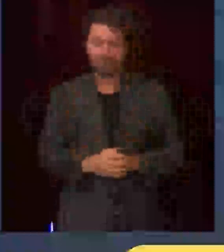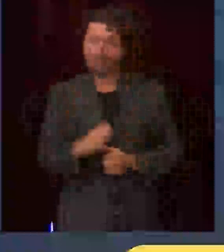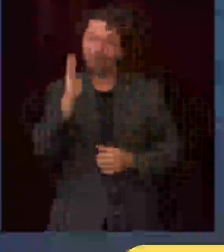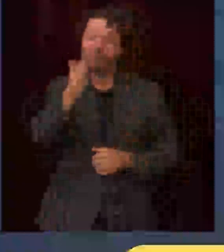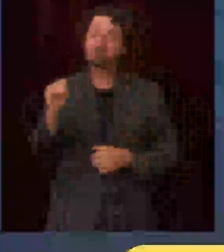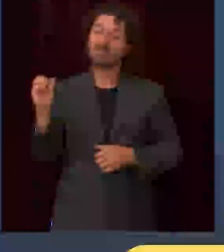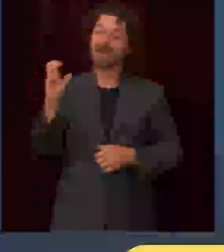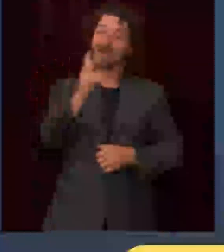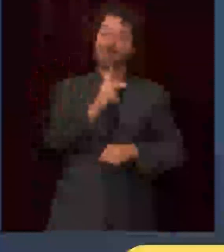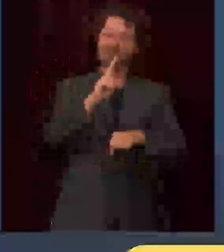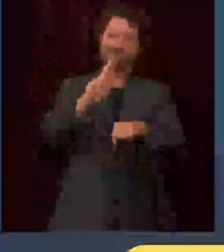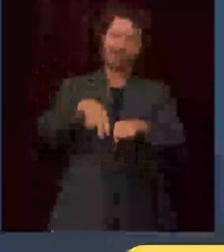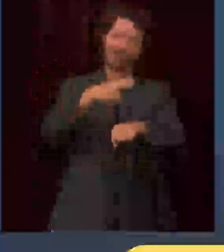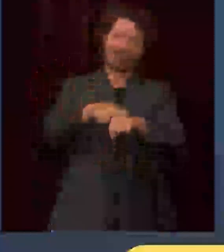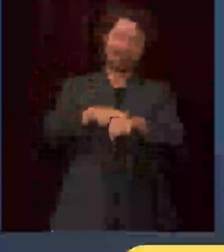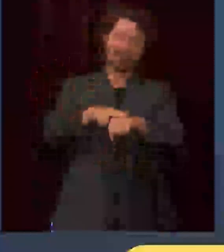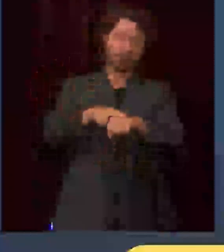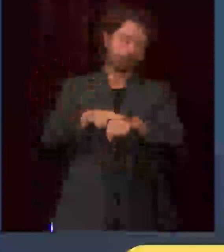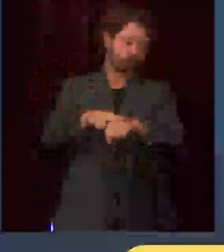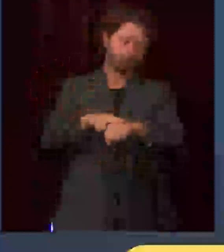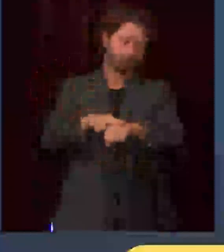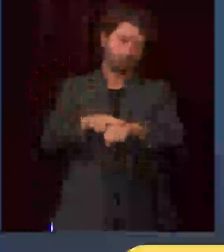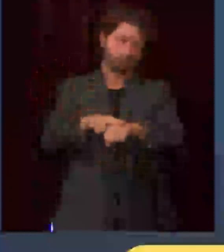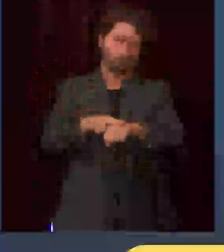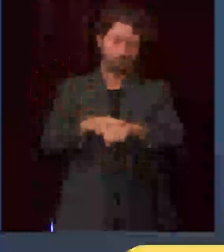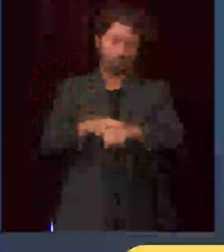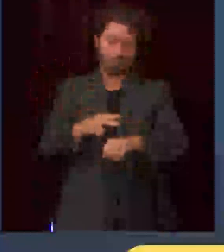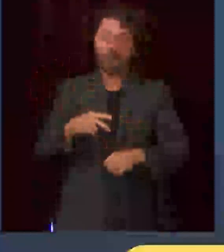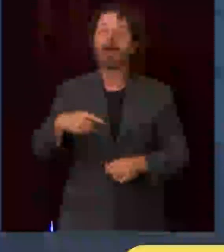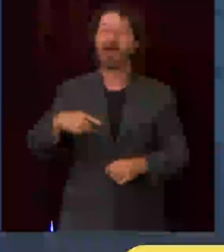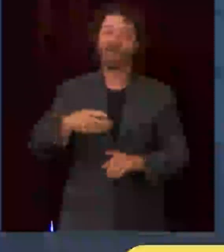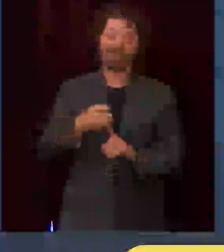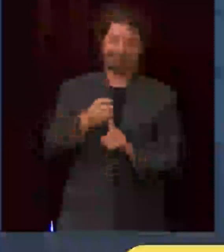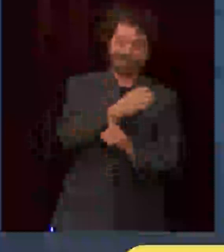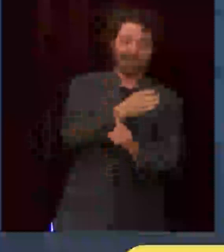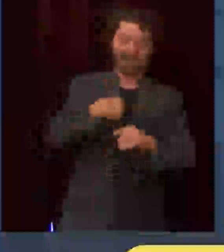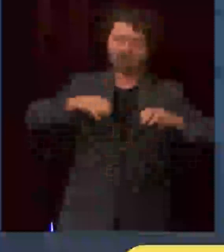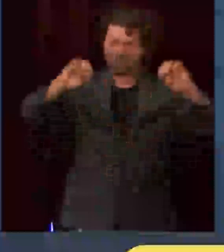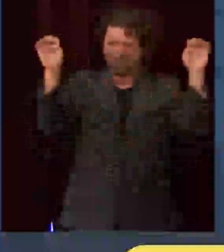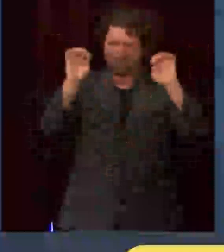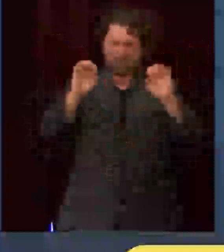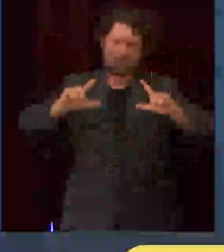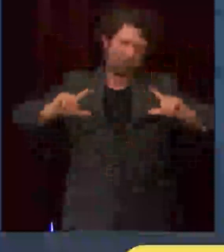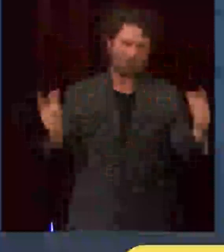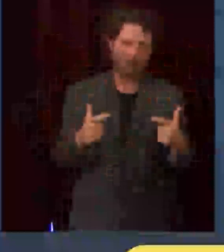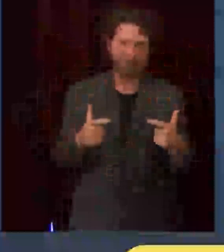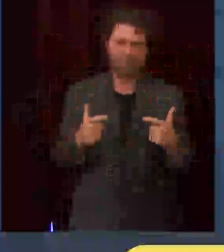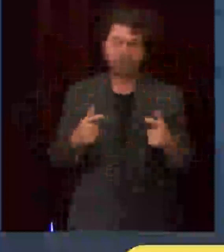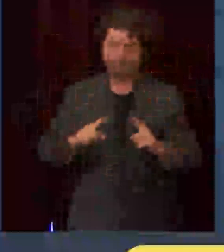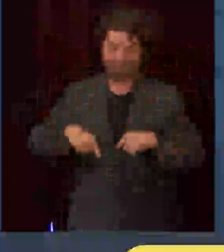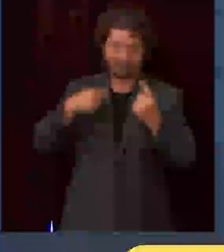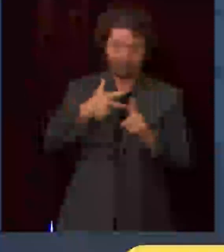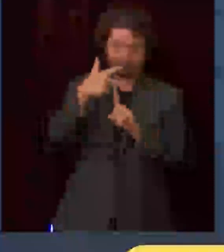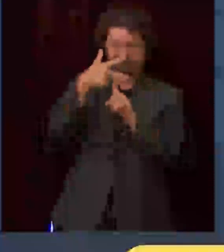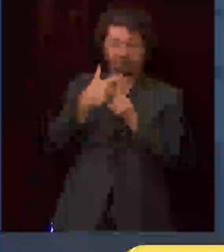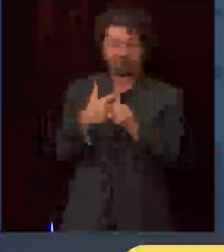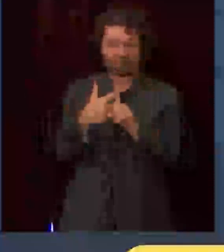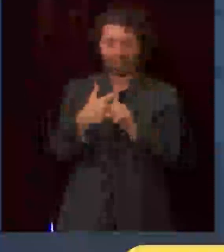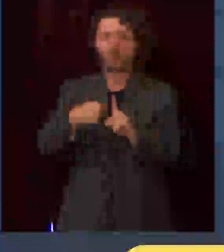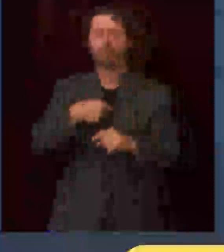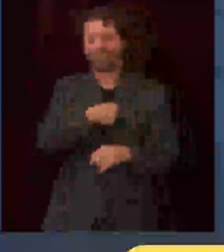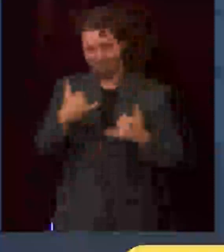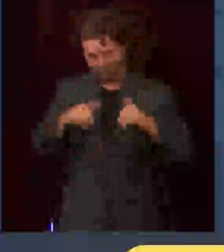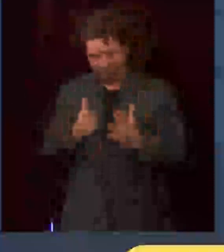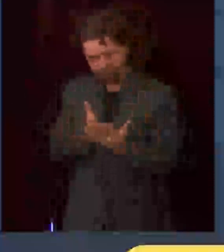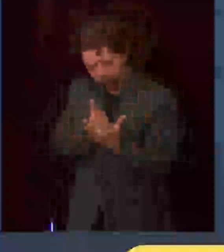state of emergency, we're successfully moving forward. As of Thursday, 26 counties have already been